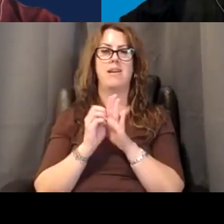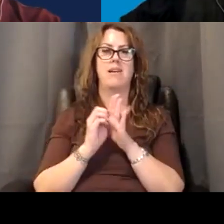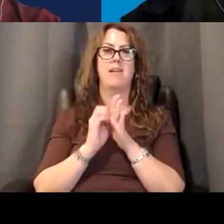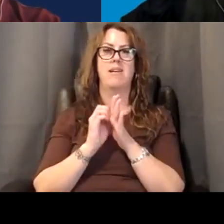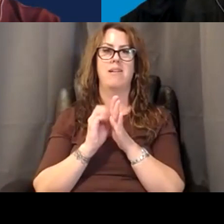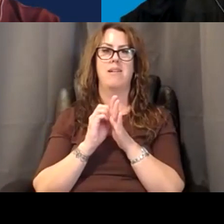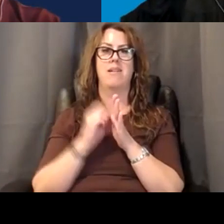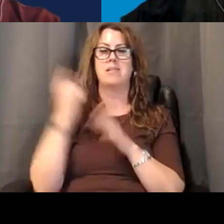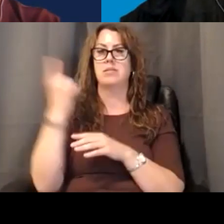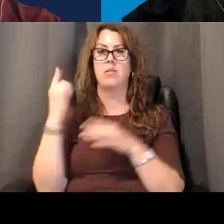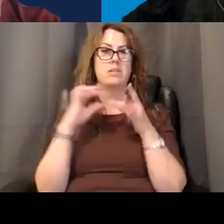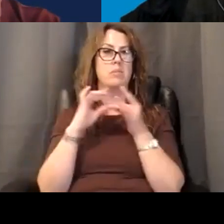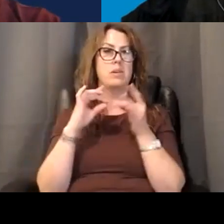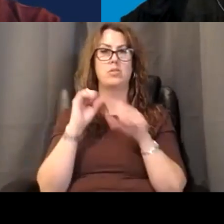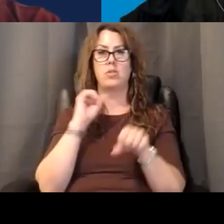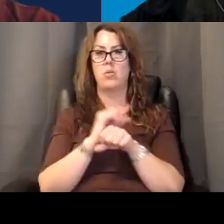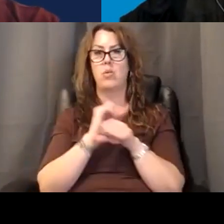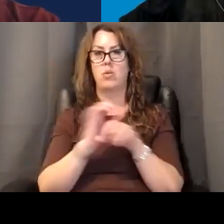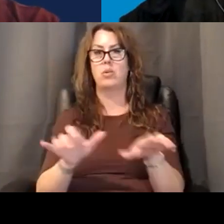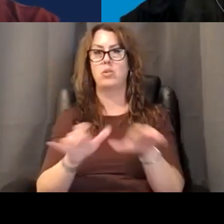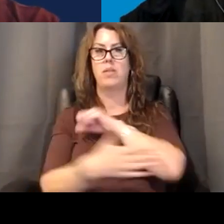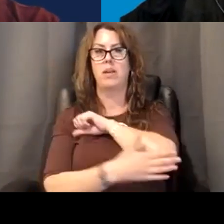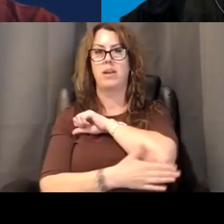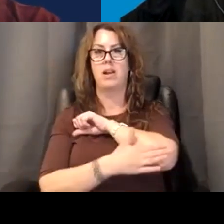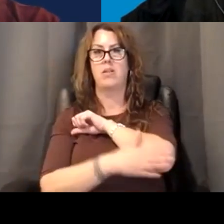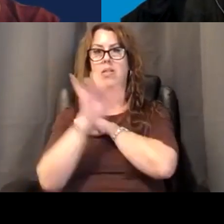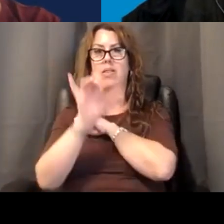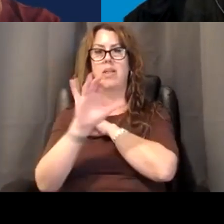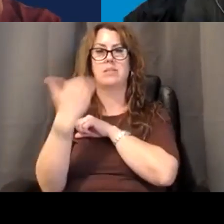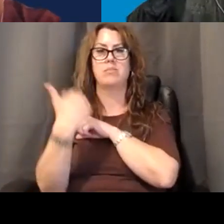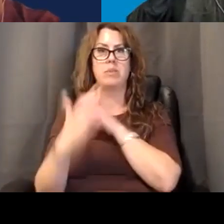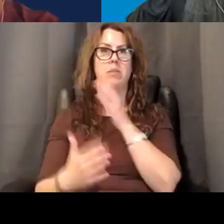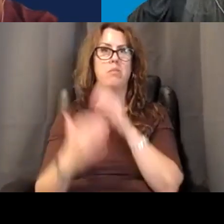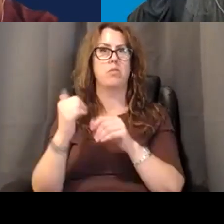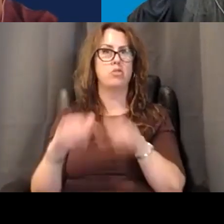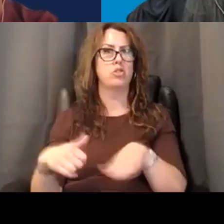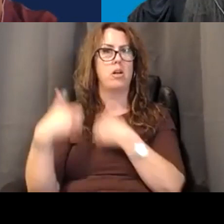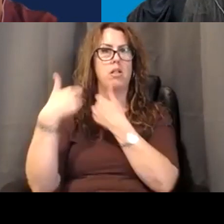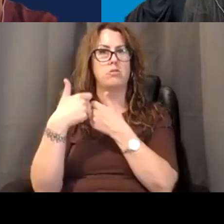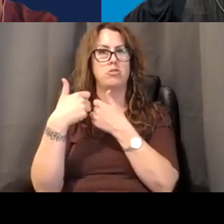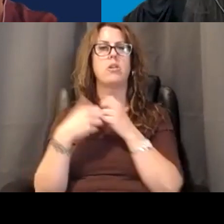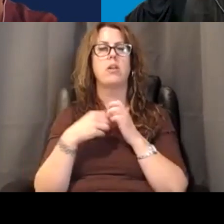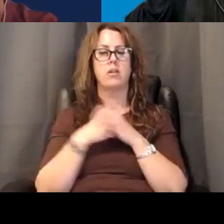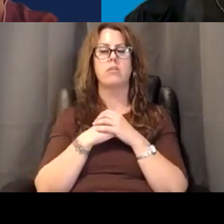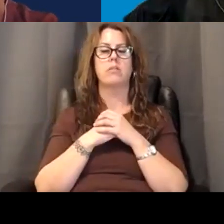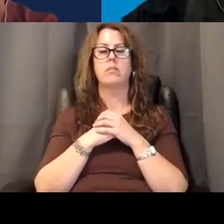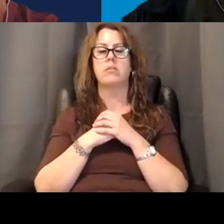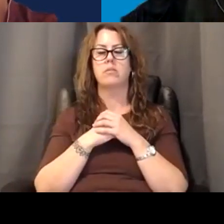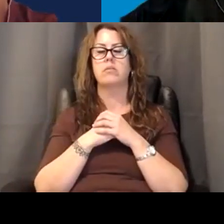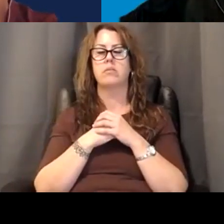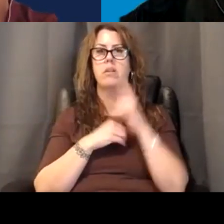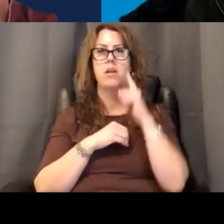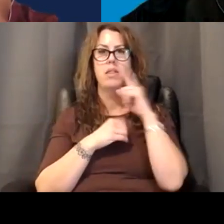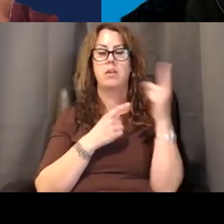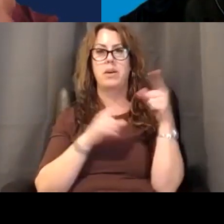work we do with the counties, that seems to be the most challenging. And I think one of the things sometimes that can happen